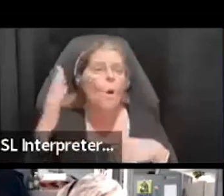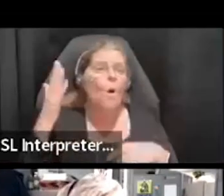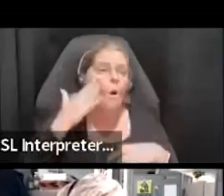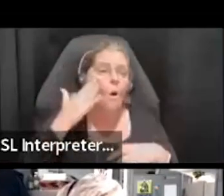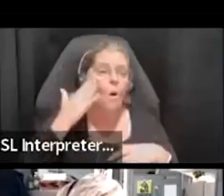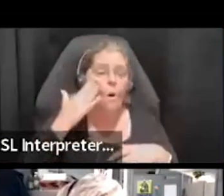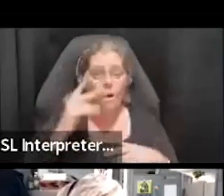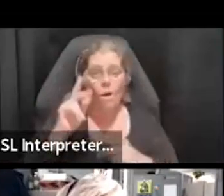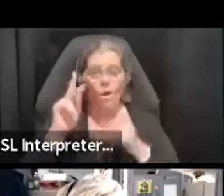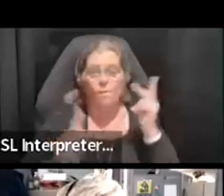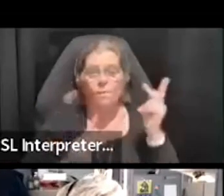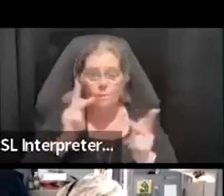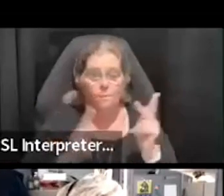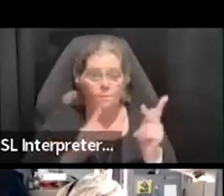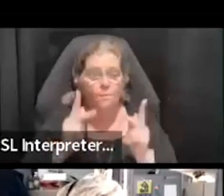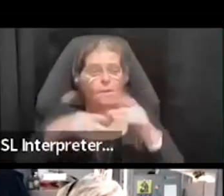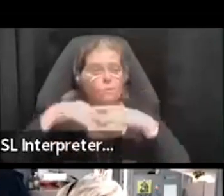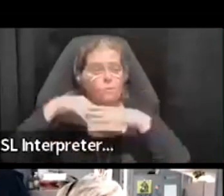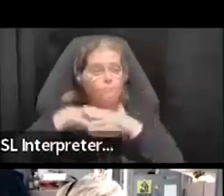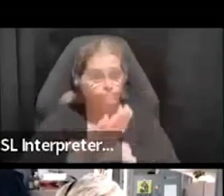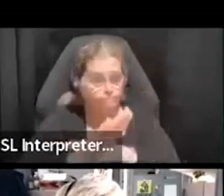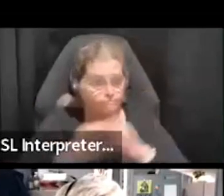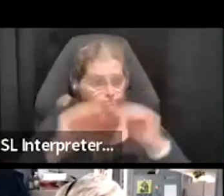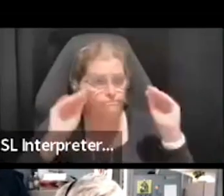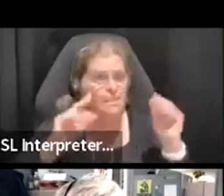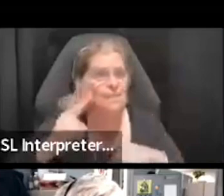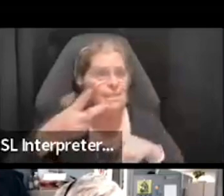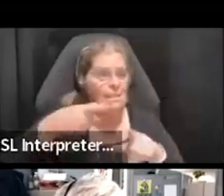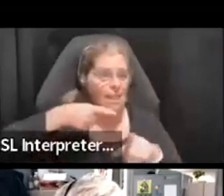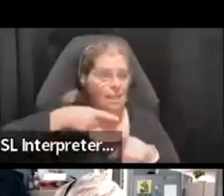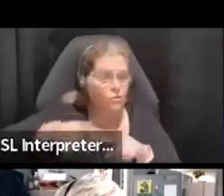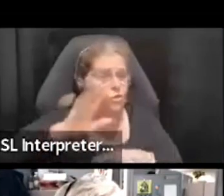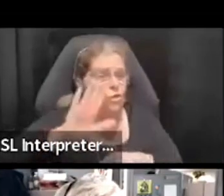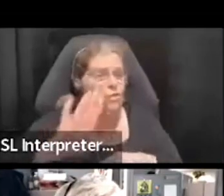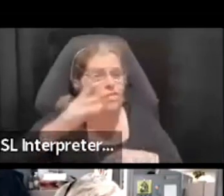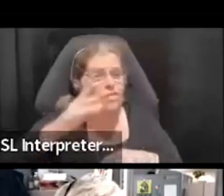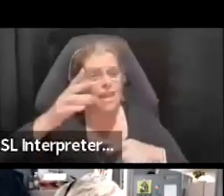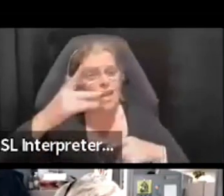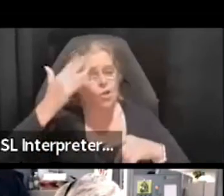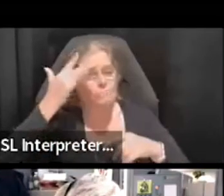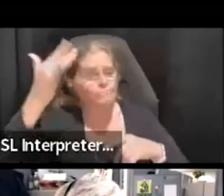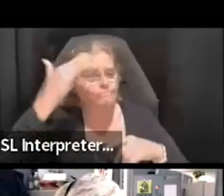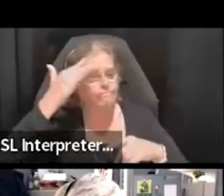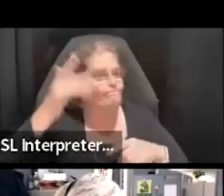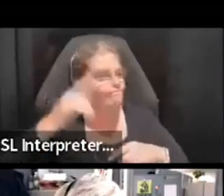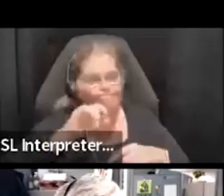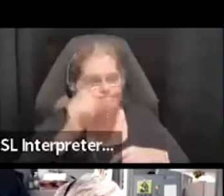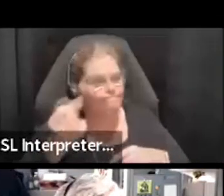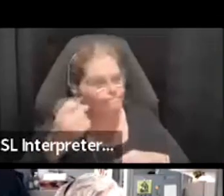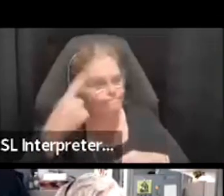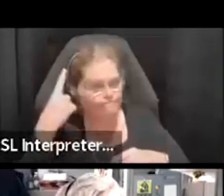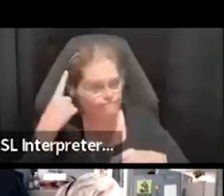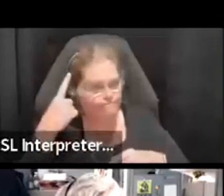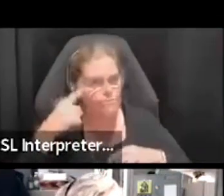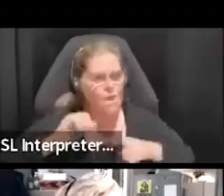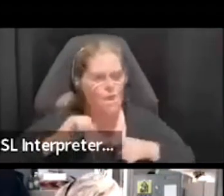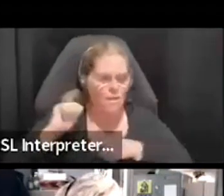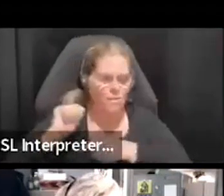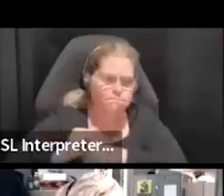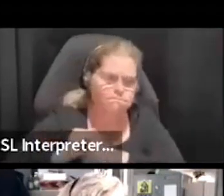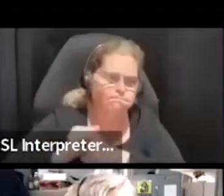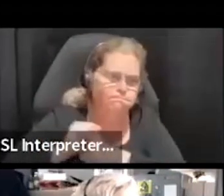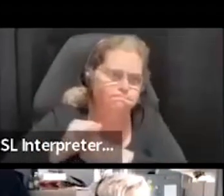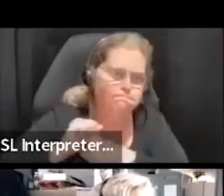people without the pedagogy come into our system, and what happens in that time till they're trained up and their effectiveness